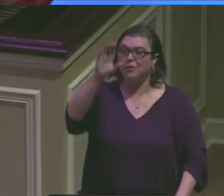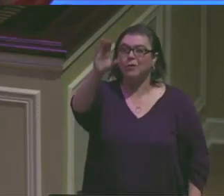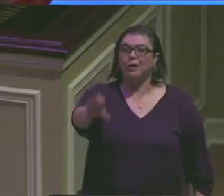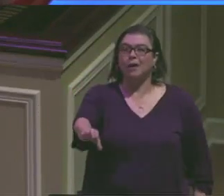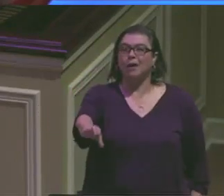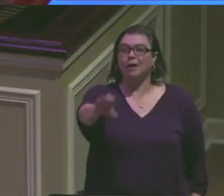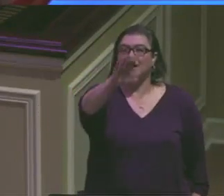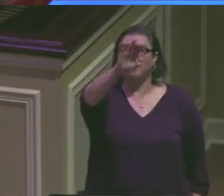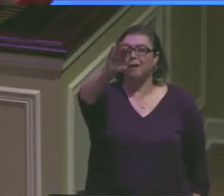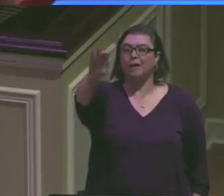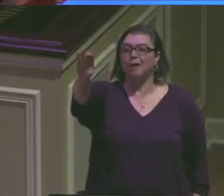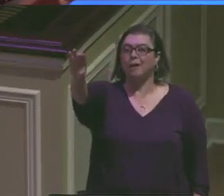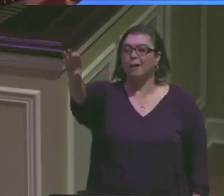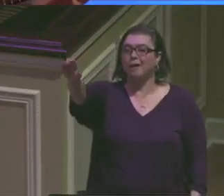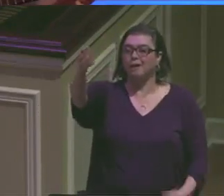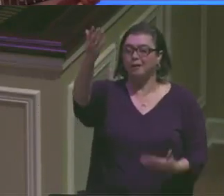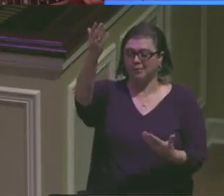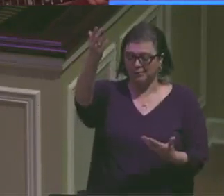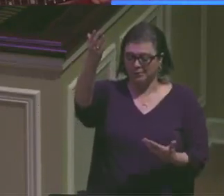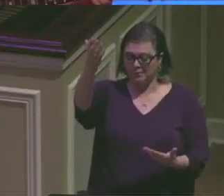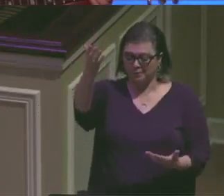cross.